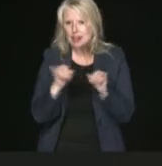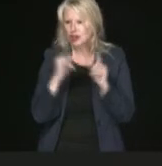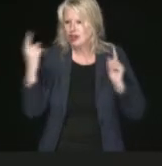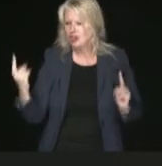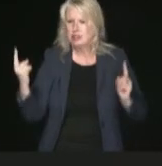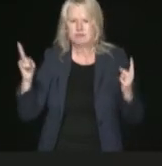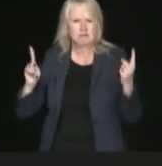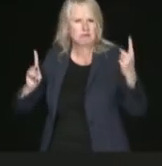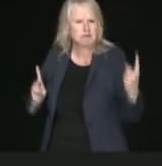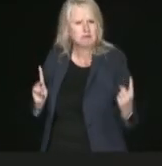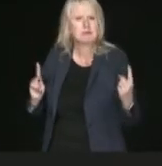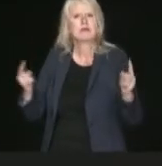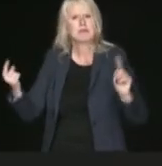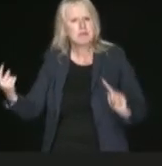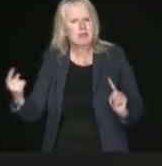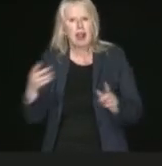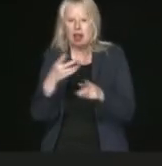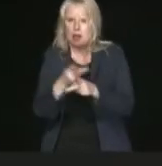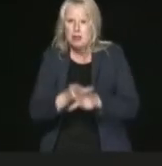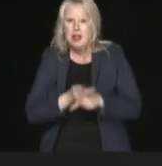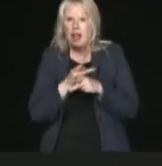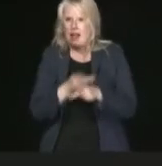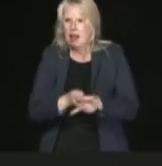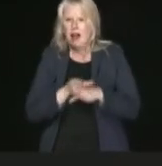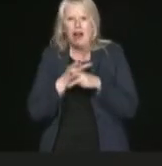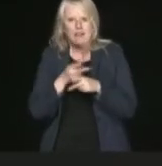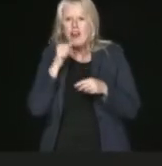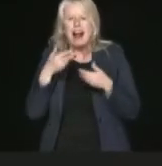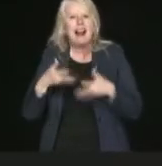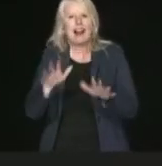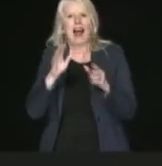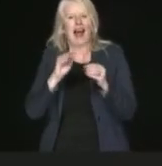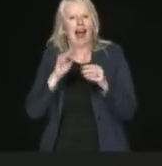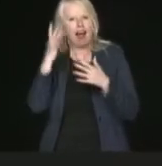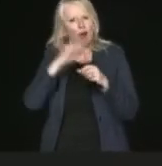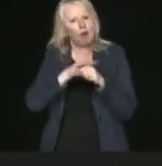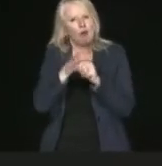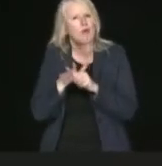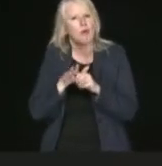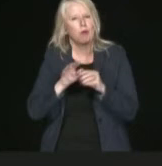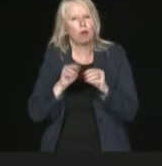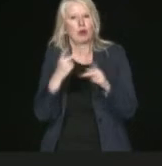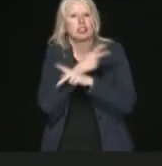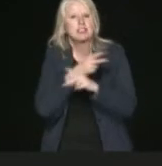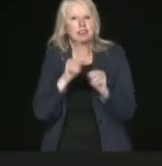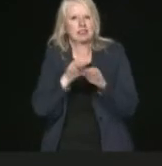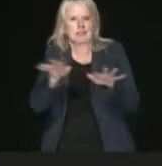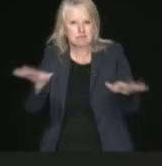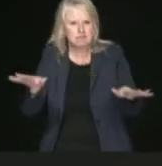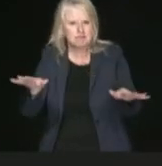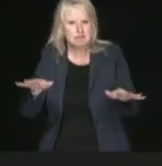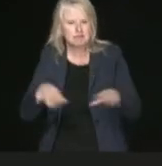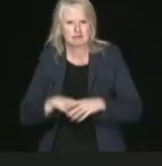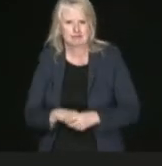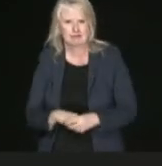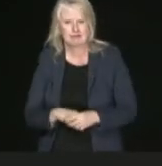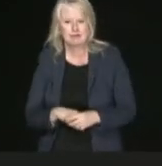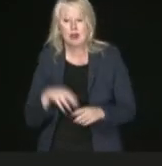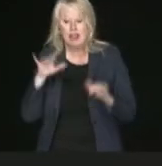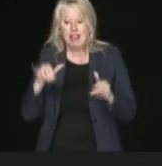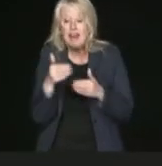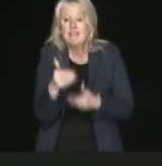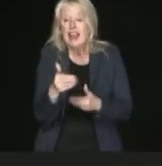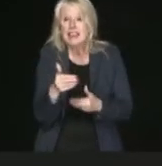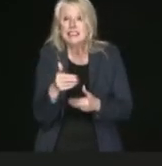be very careful about not allowing COVID-19 to spread further. That phase of